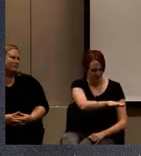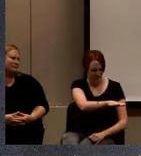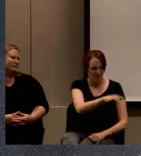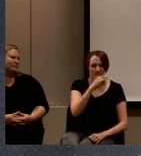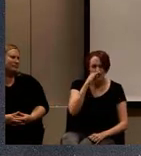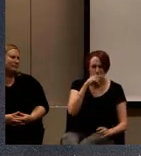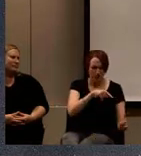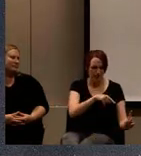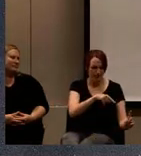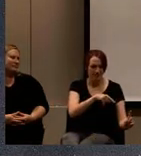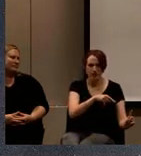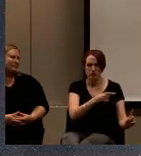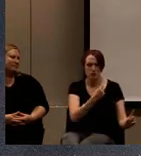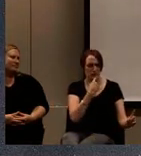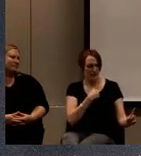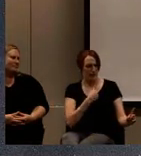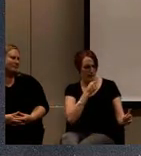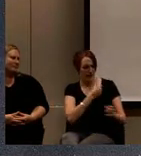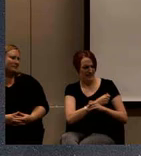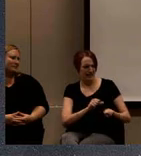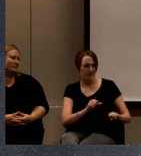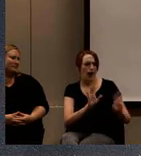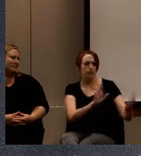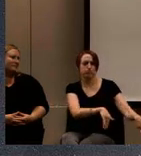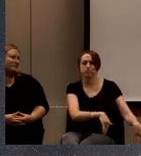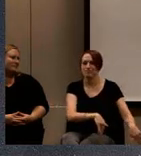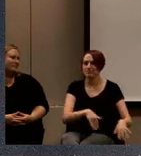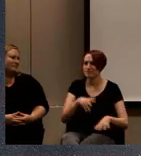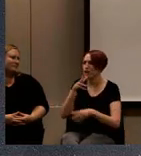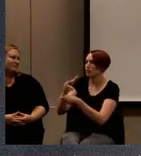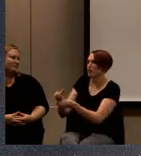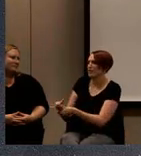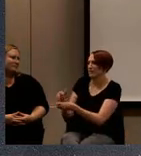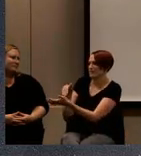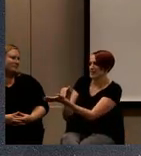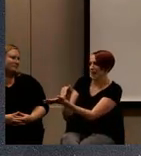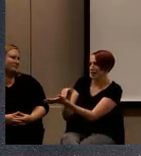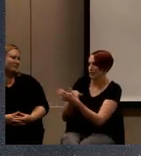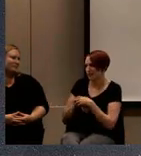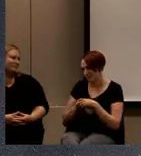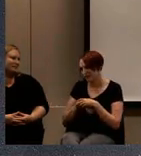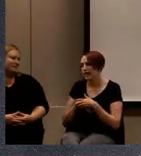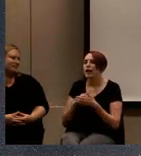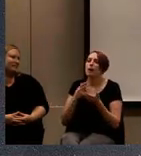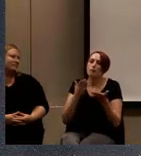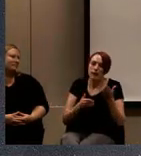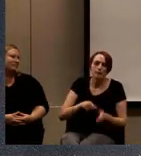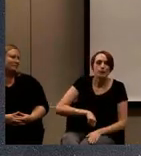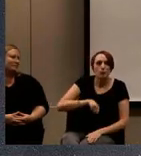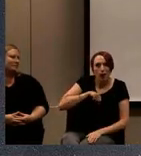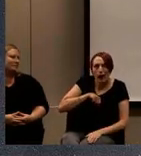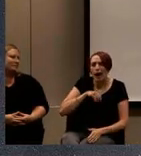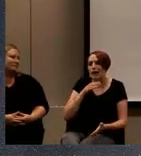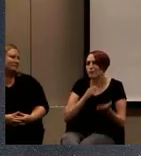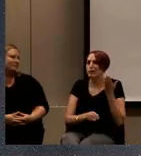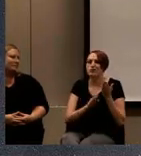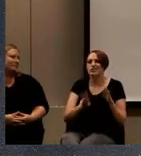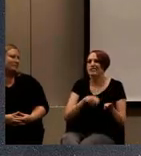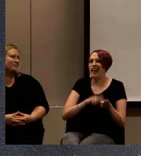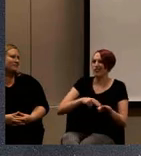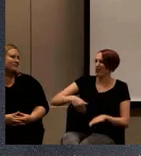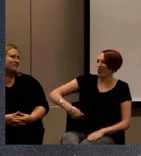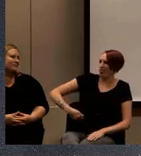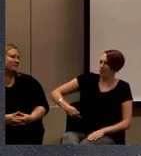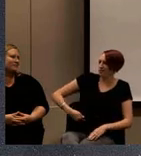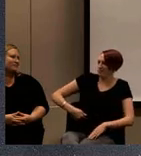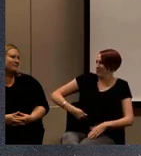know, telling them, you're not safe to do this. That's not, you know, whether it's a pride thing or just a natural human dynamic,